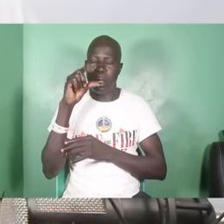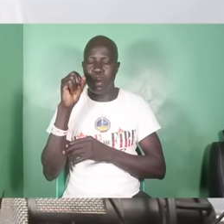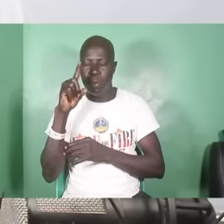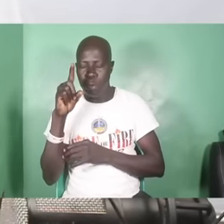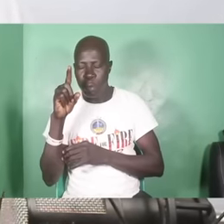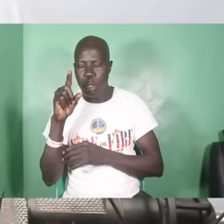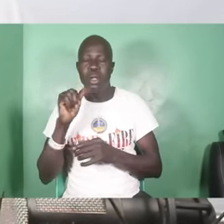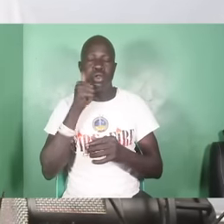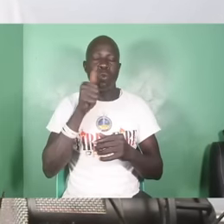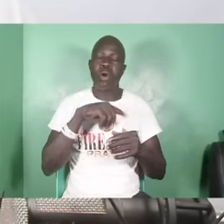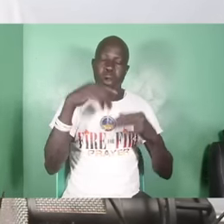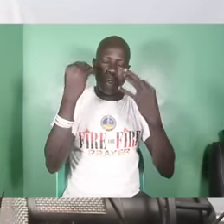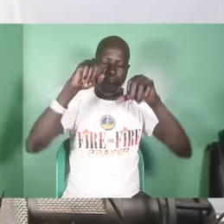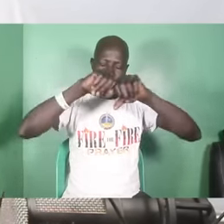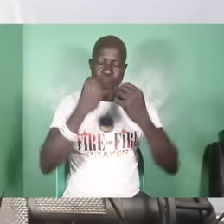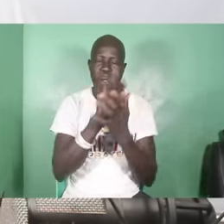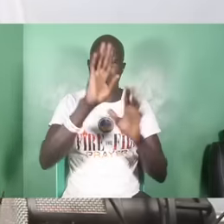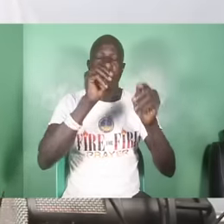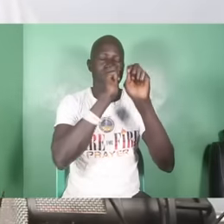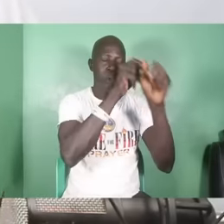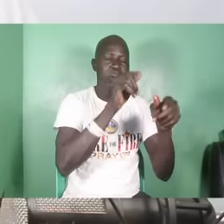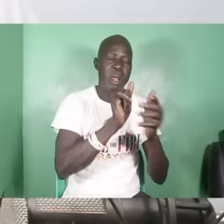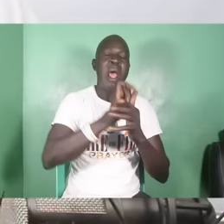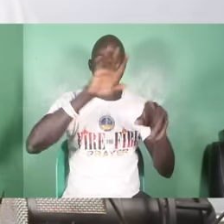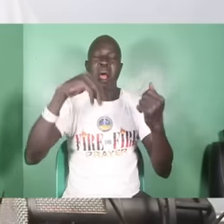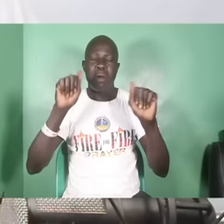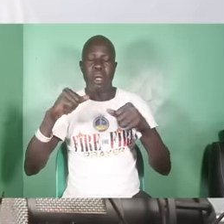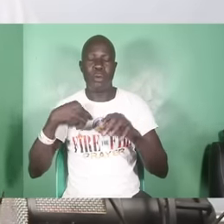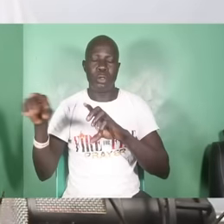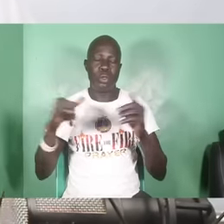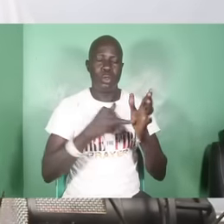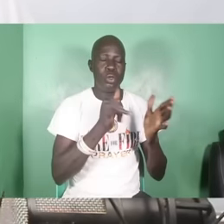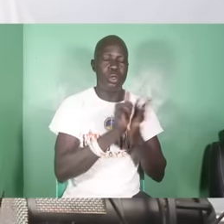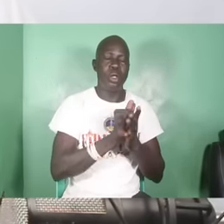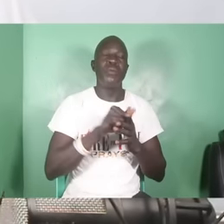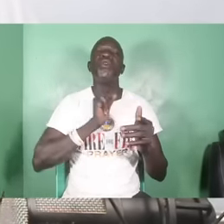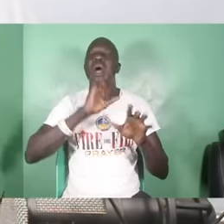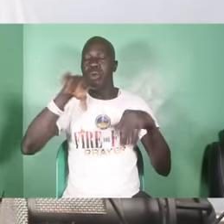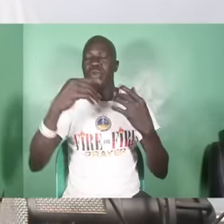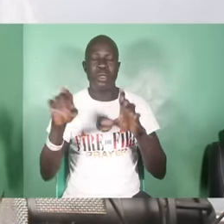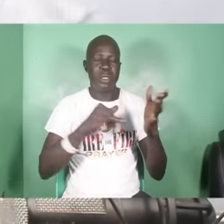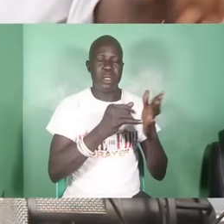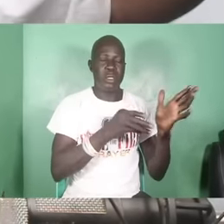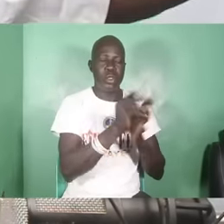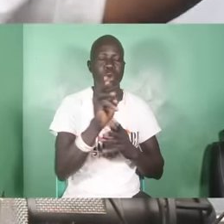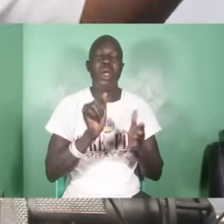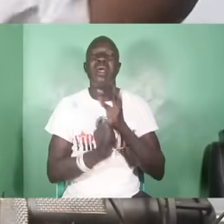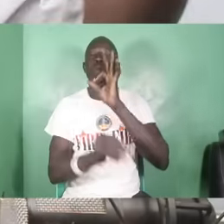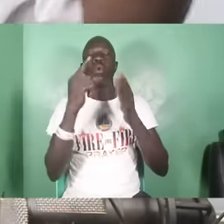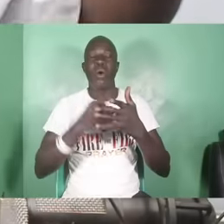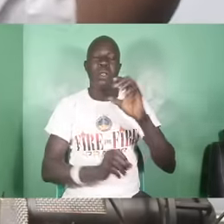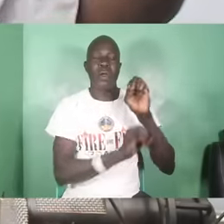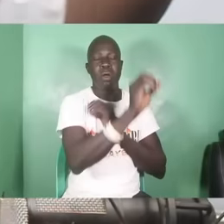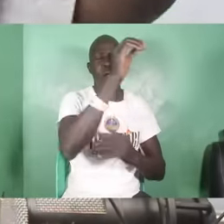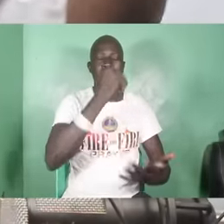Onla no ma pe mo kan la. Onla na la ma se. Awo give you the gift. Bawo la se ma se. How we do it? A se me ya kan se ni mo ti di we so mo iwo tolo ba ran lowo